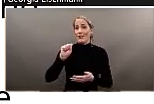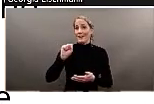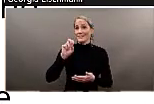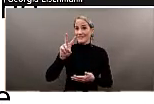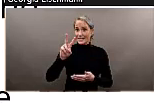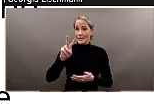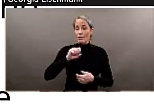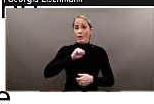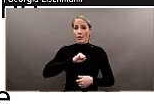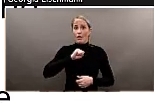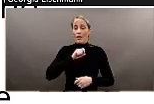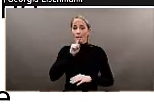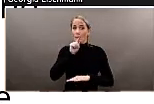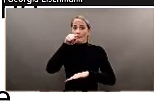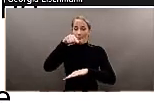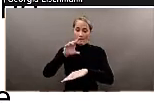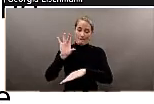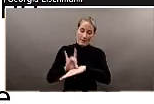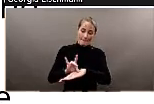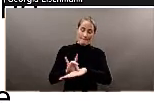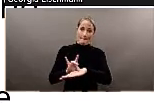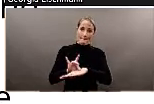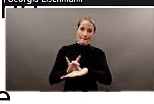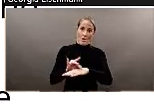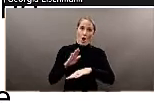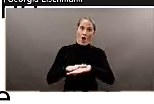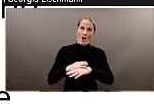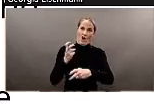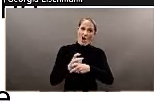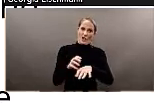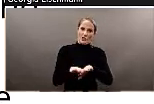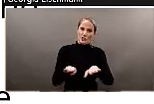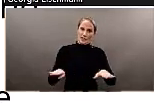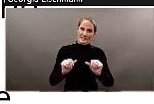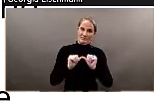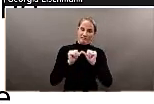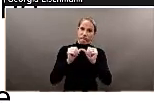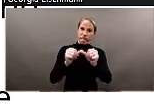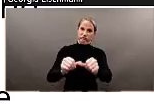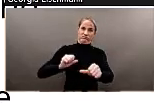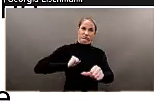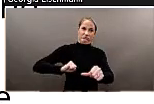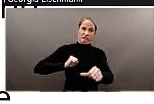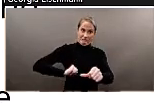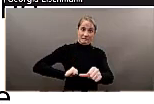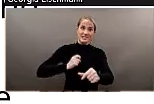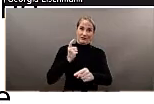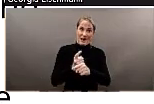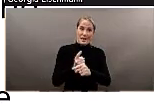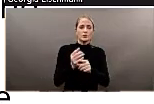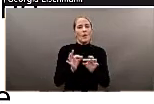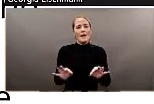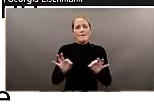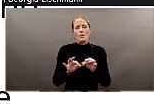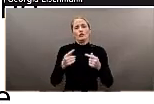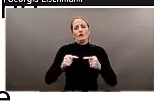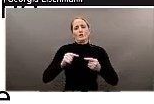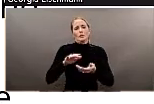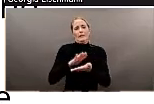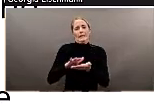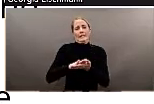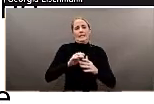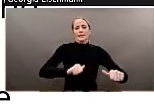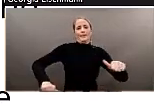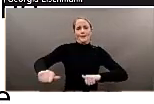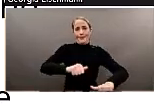about RSV and those surfaces and the other viral infections. Really important to consider